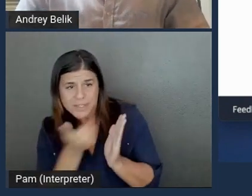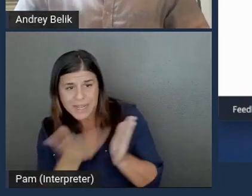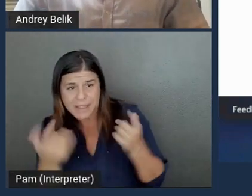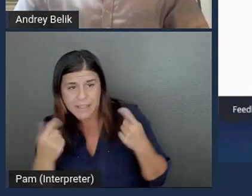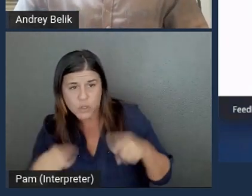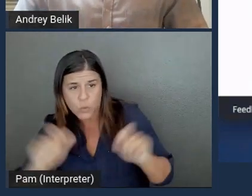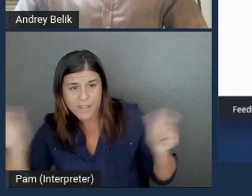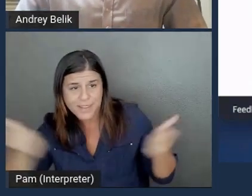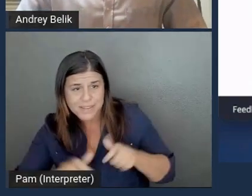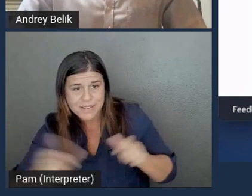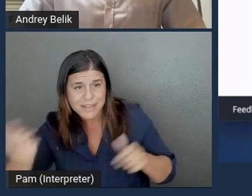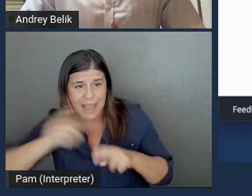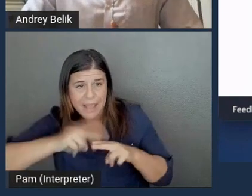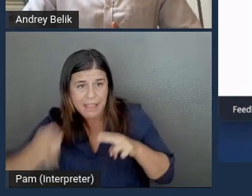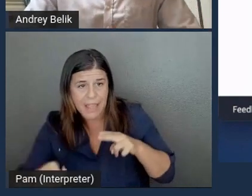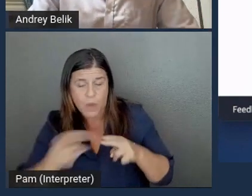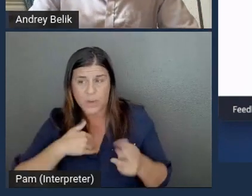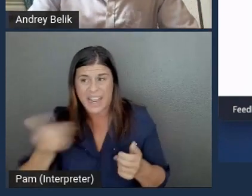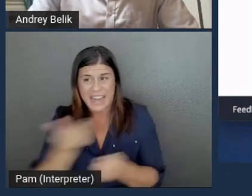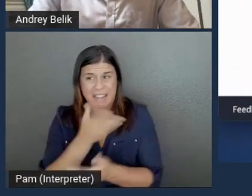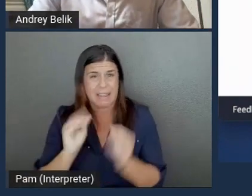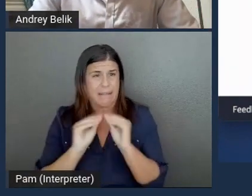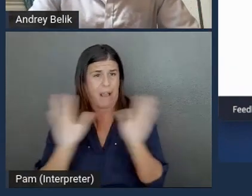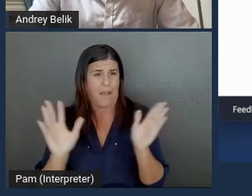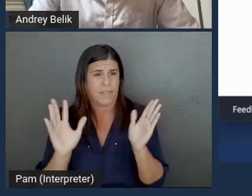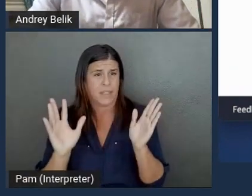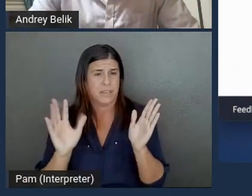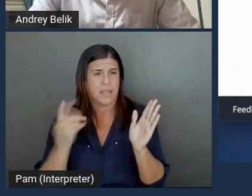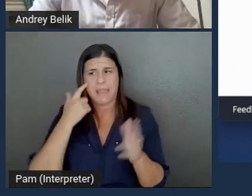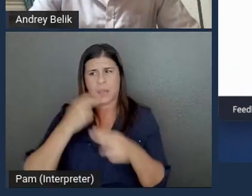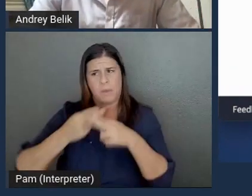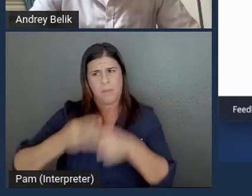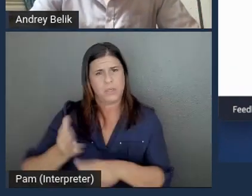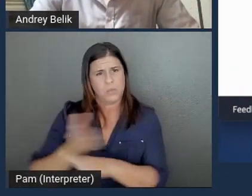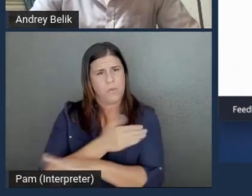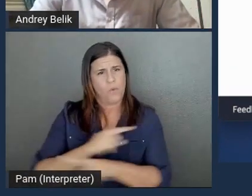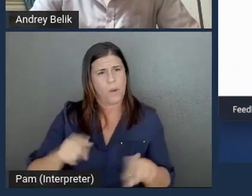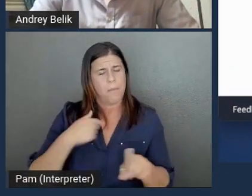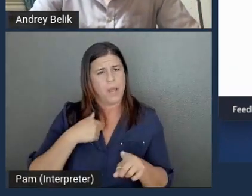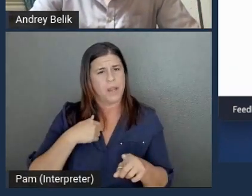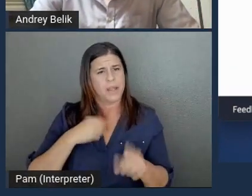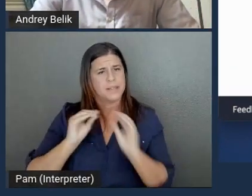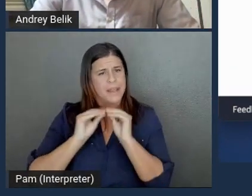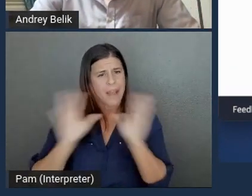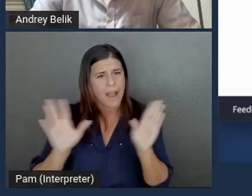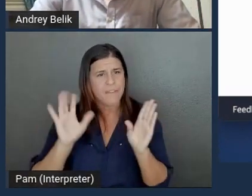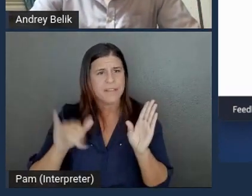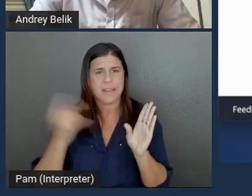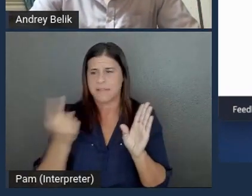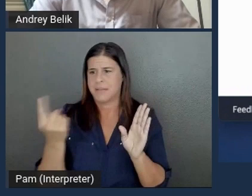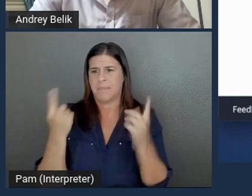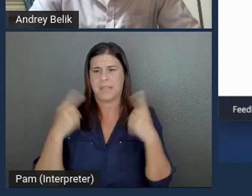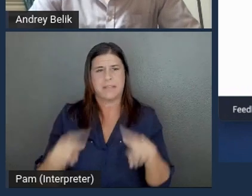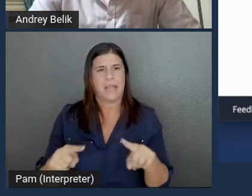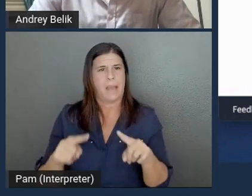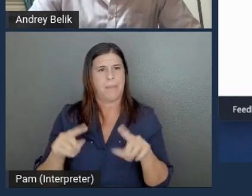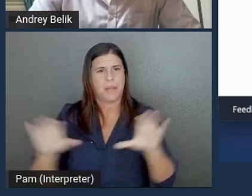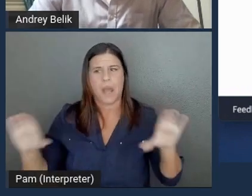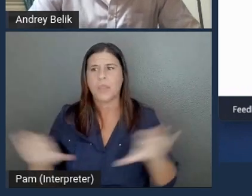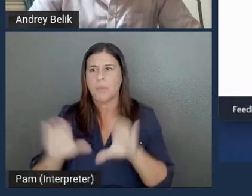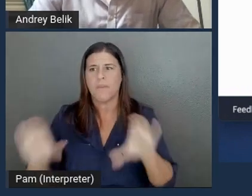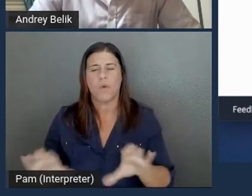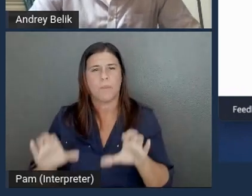there any noticeable? I think we mentioned this, but is there any noticeable effect on performance of